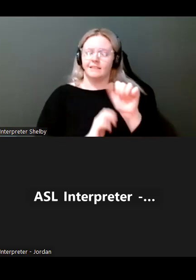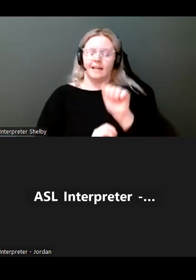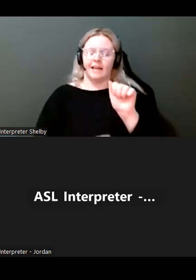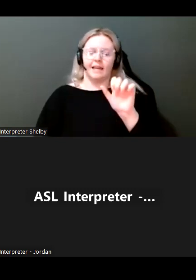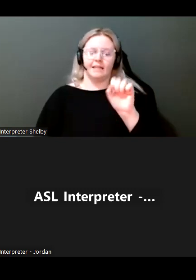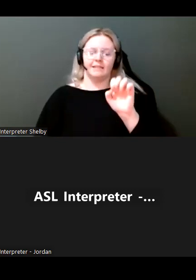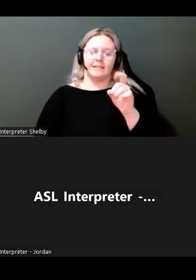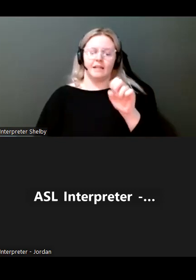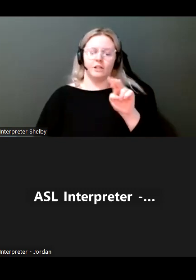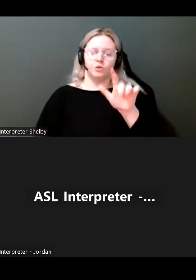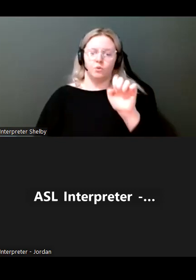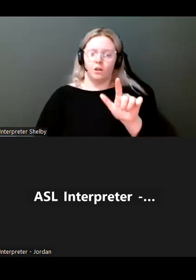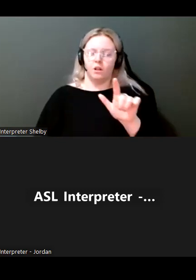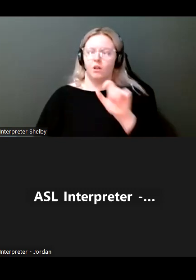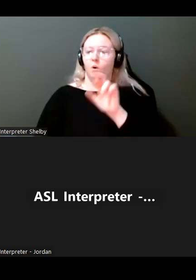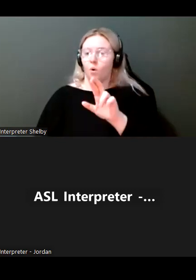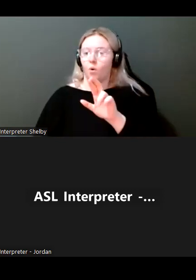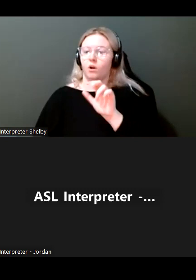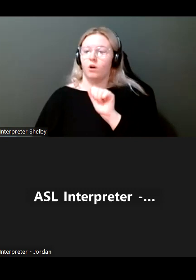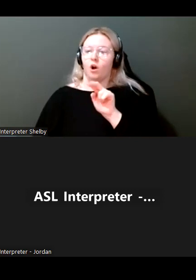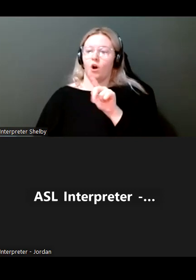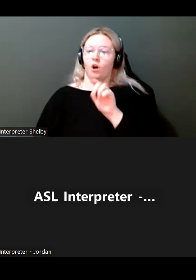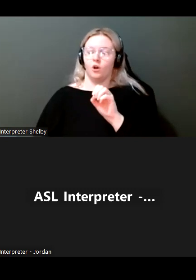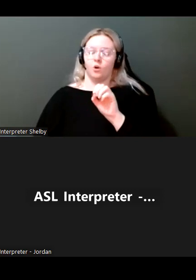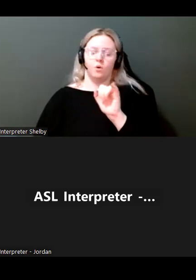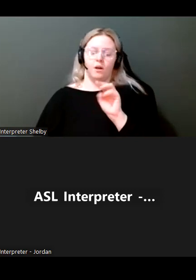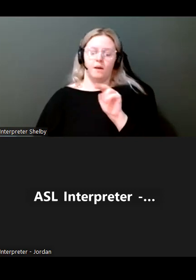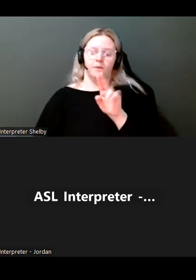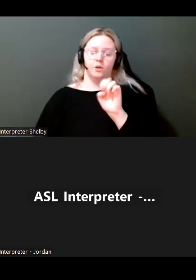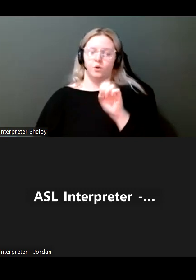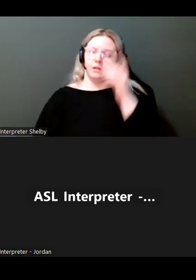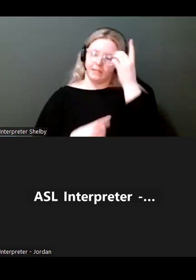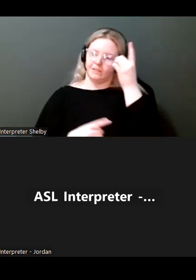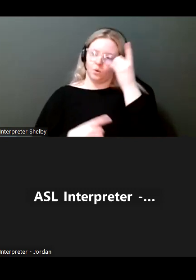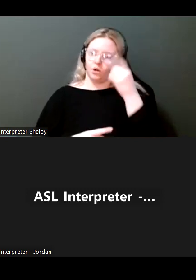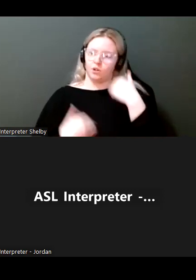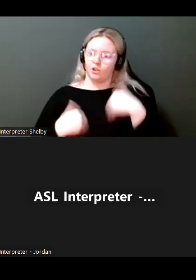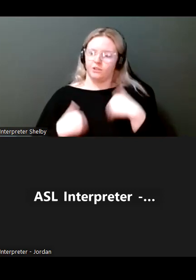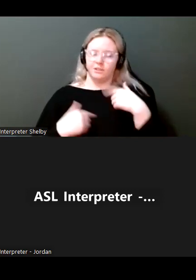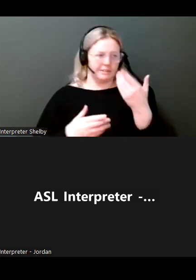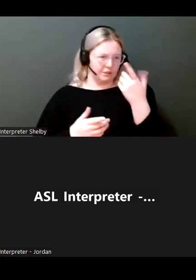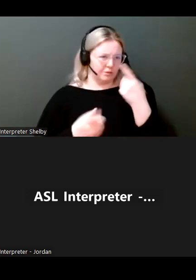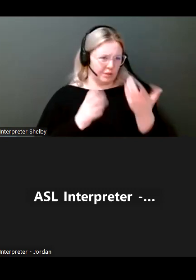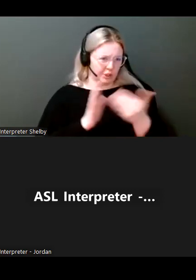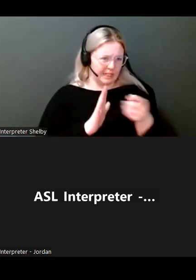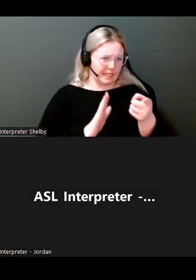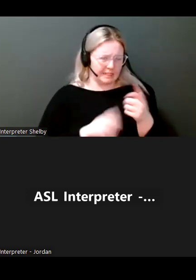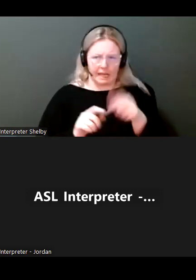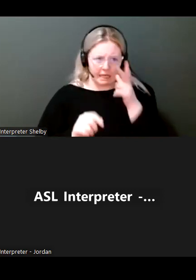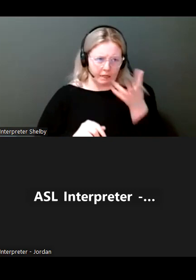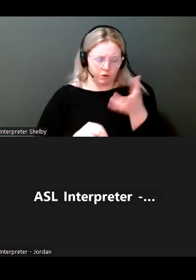Oh, I couldn't really hear that for some reason. It's really low. Can you repeat the question, please?